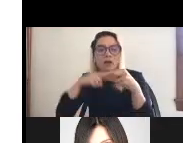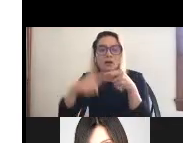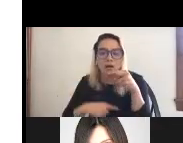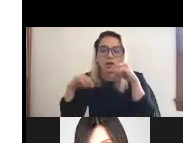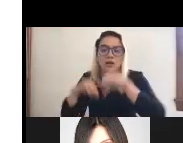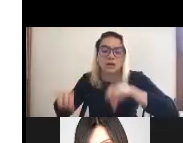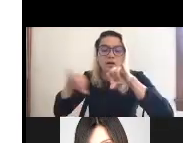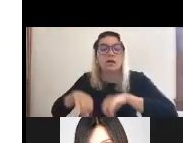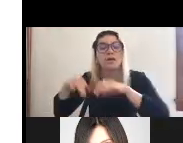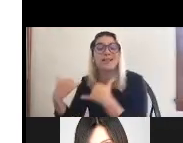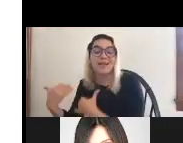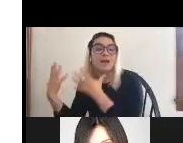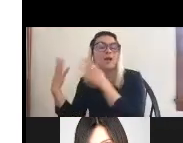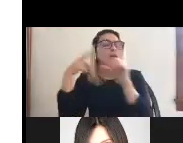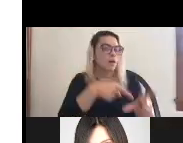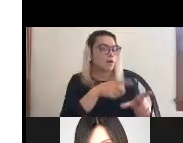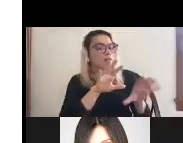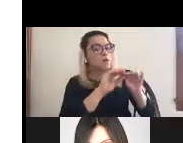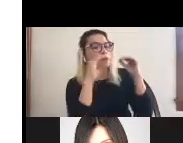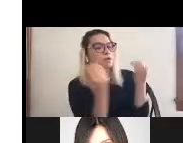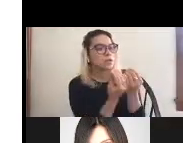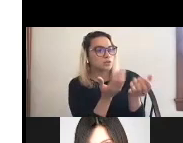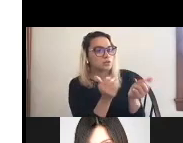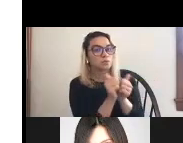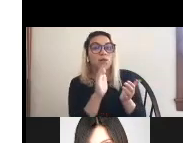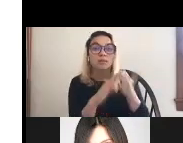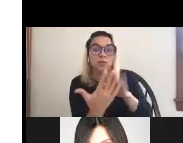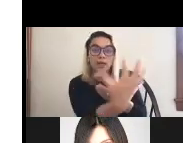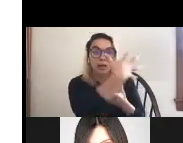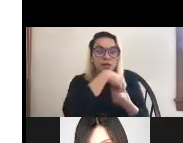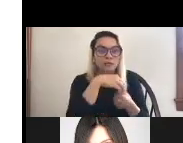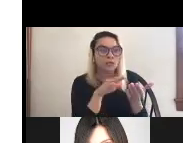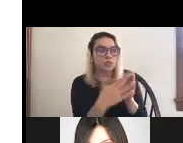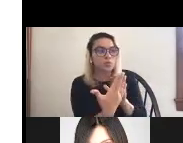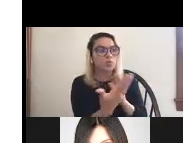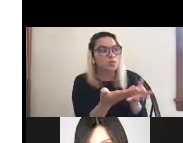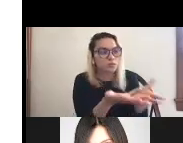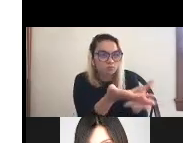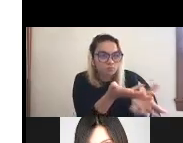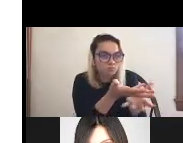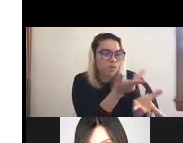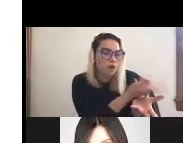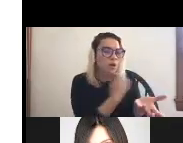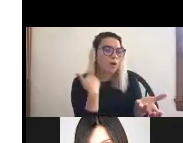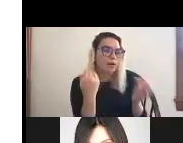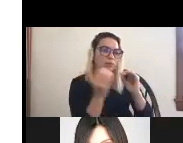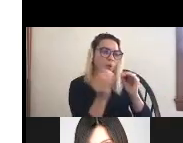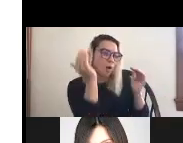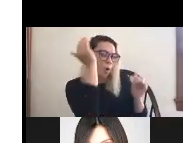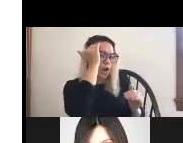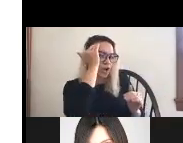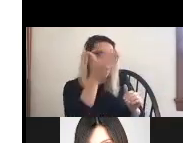community engagement that allows us to leverage awareness and actually have